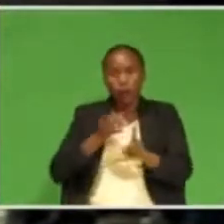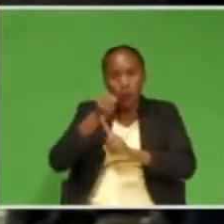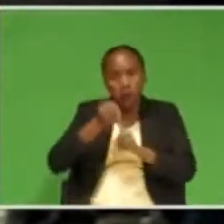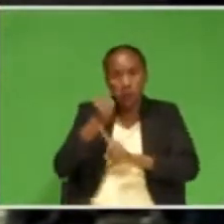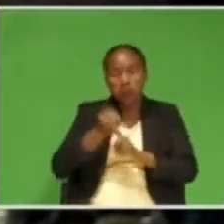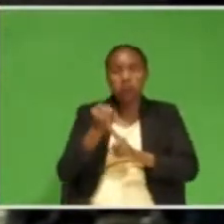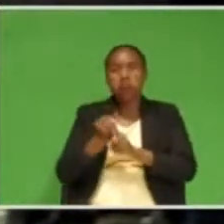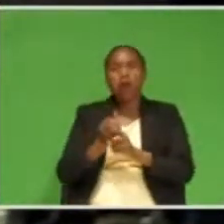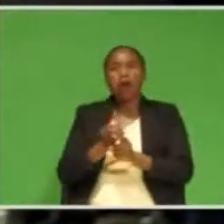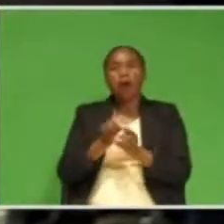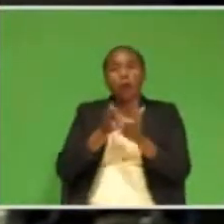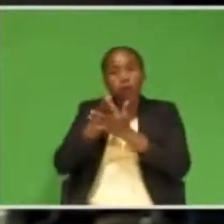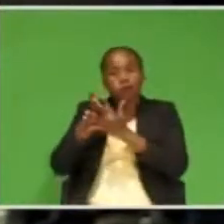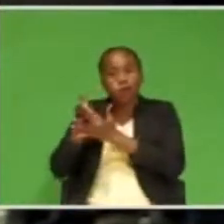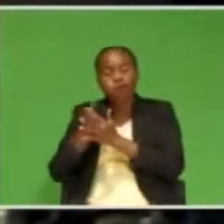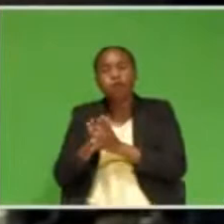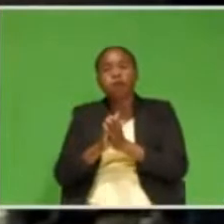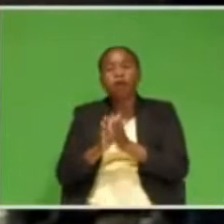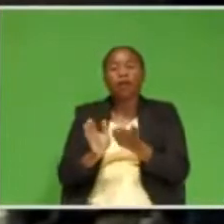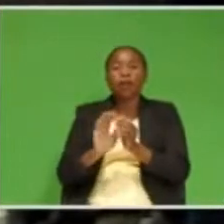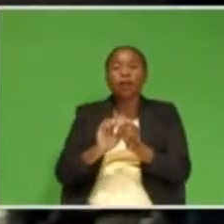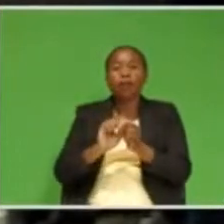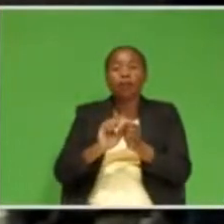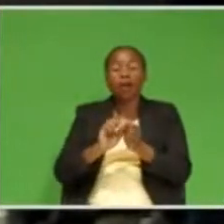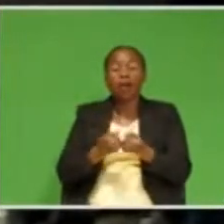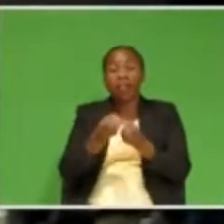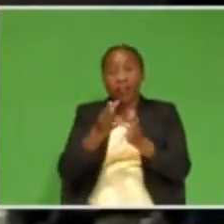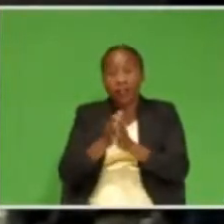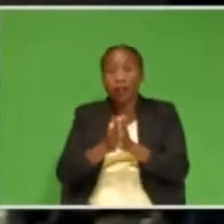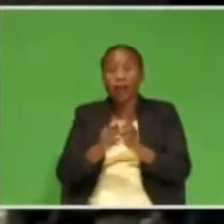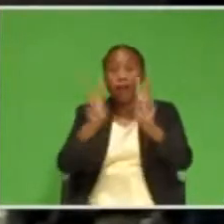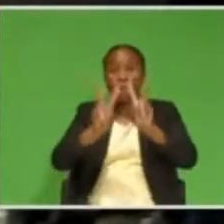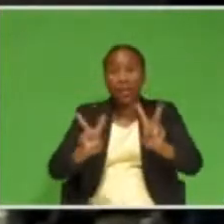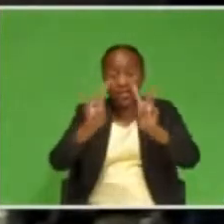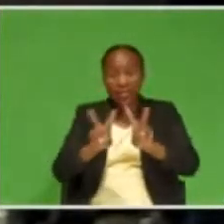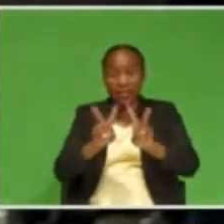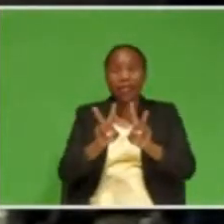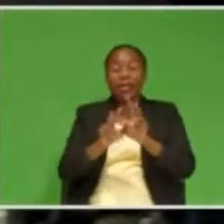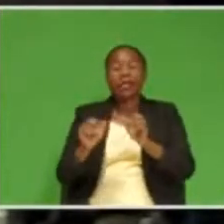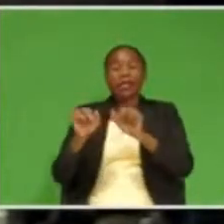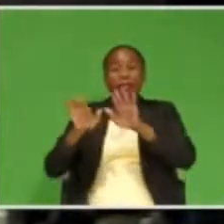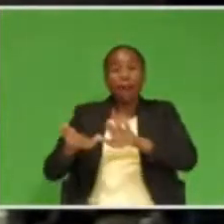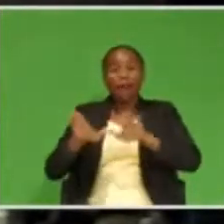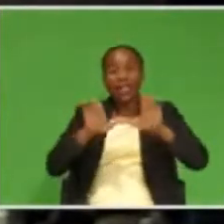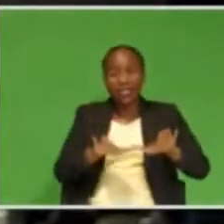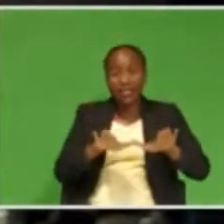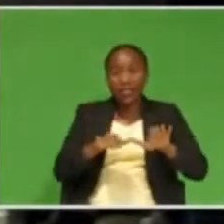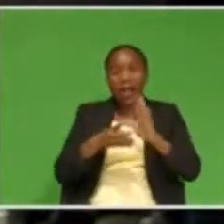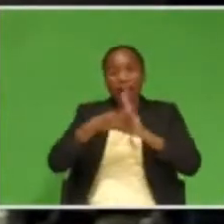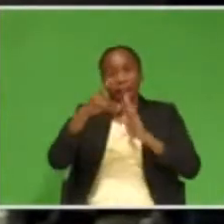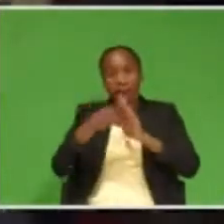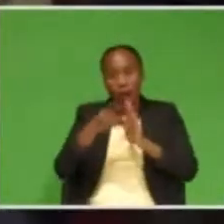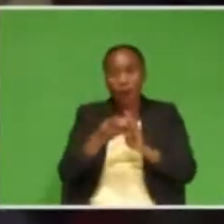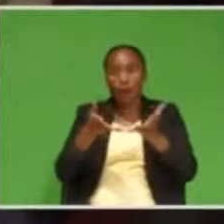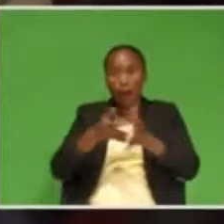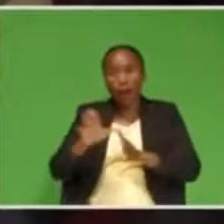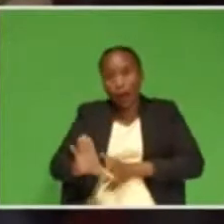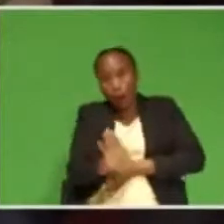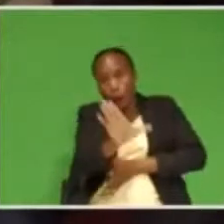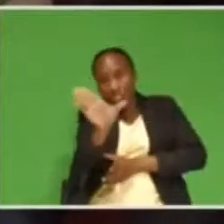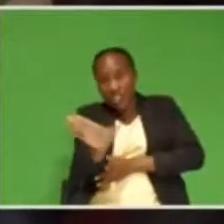peace, stability, and development in our continent and in our own